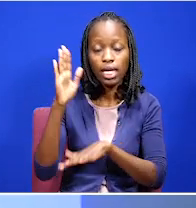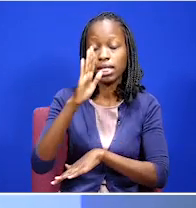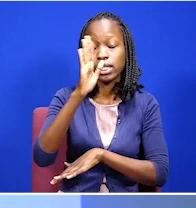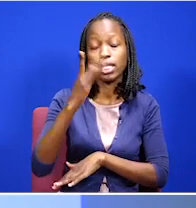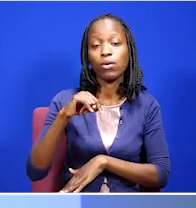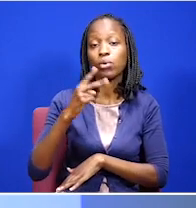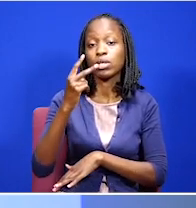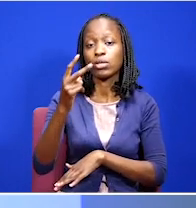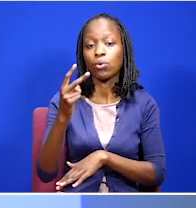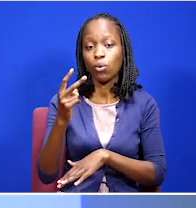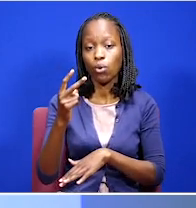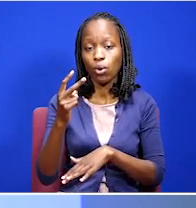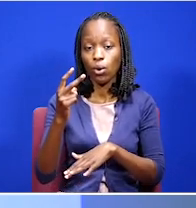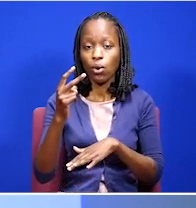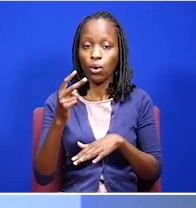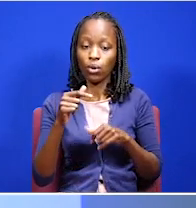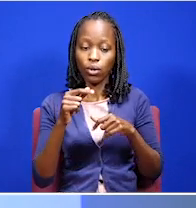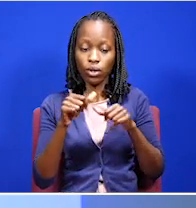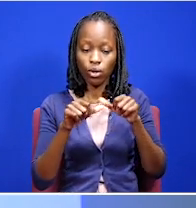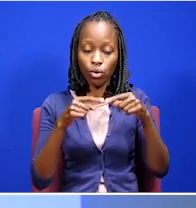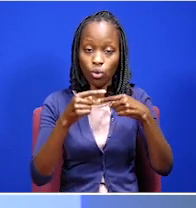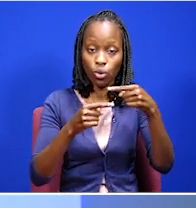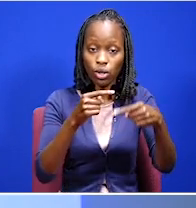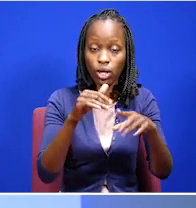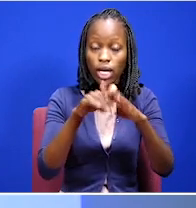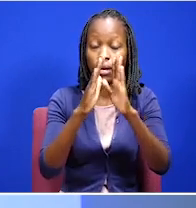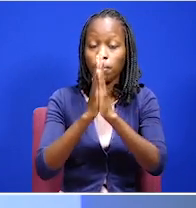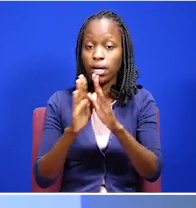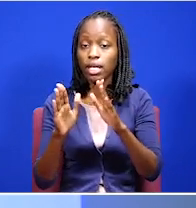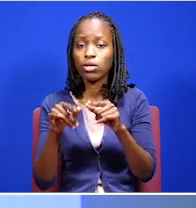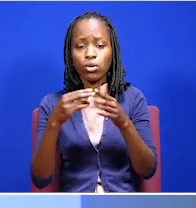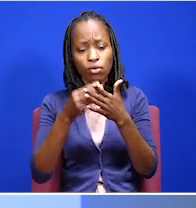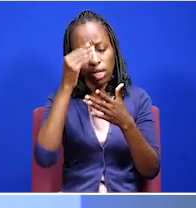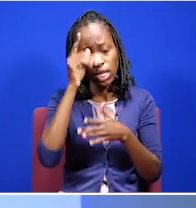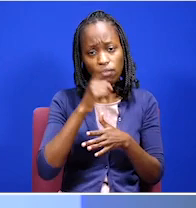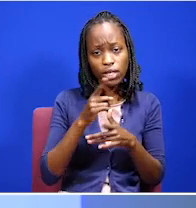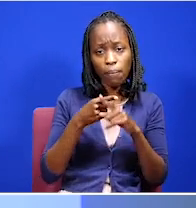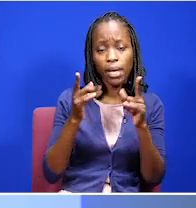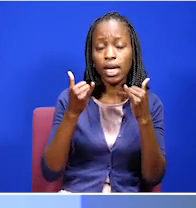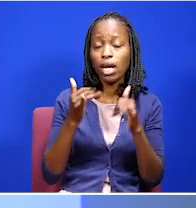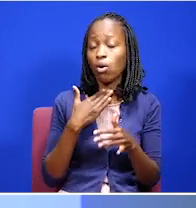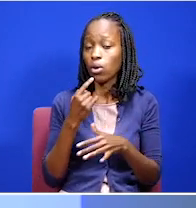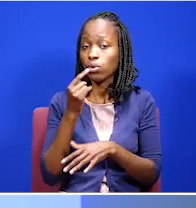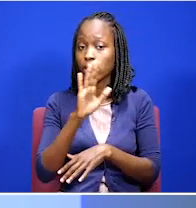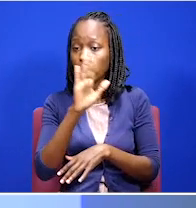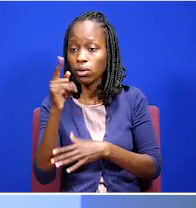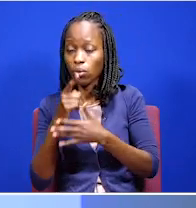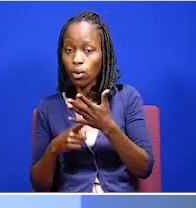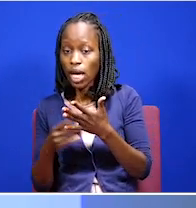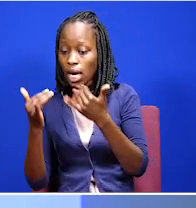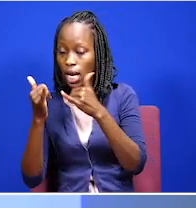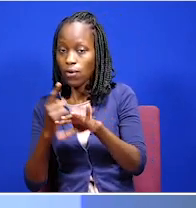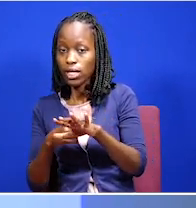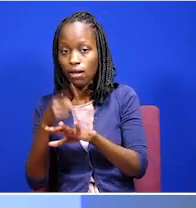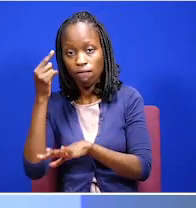family, the importance of prayer at family level. Last Sunday, we saw the consistency in prayer. And you